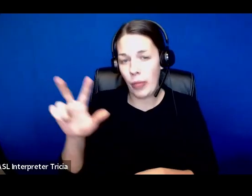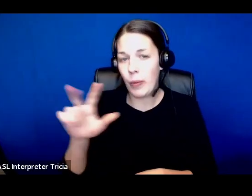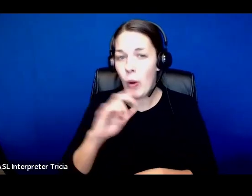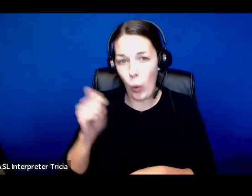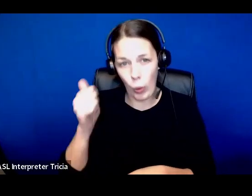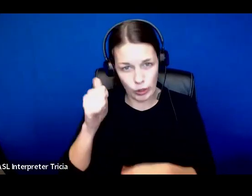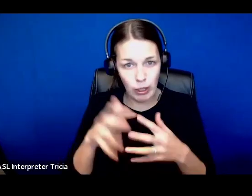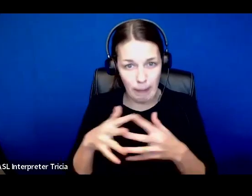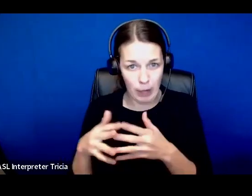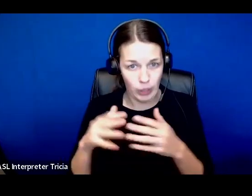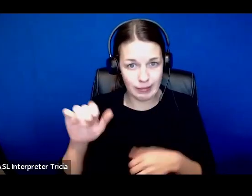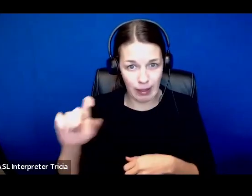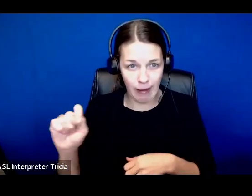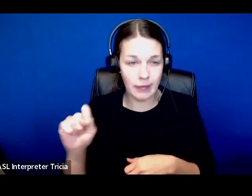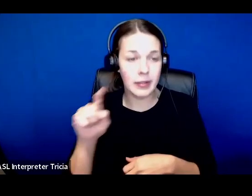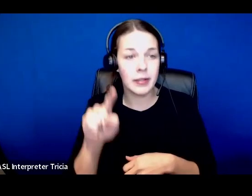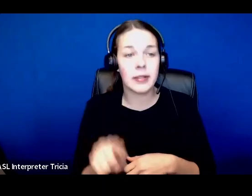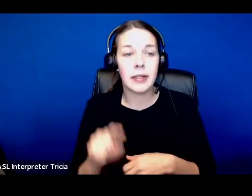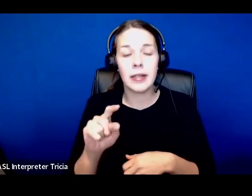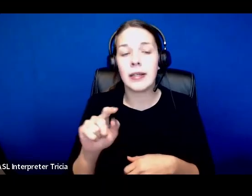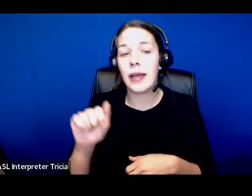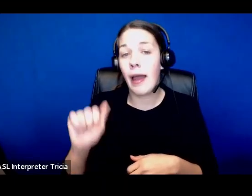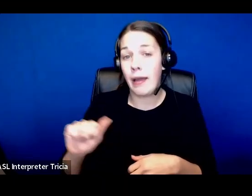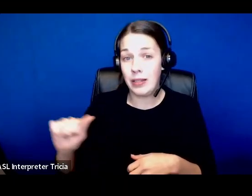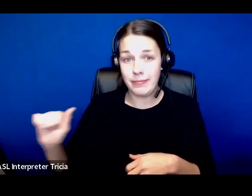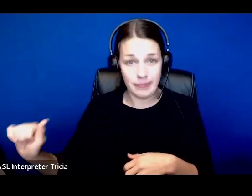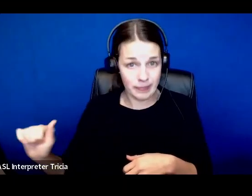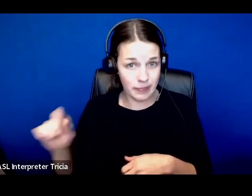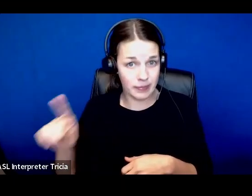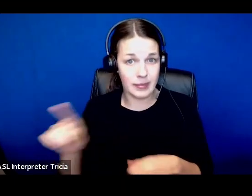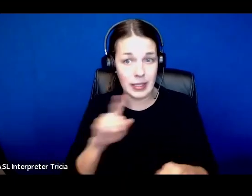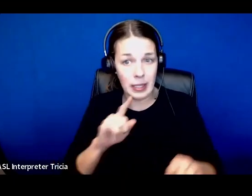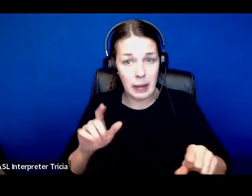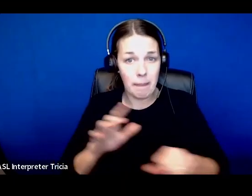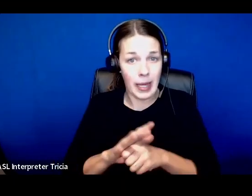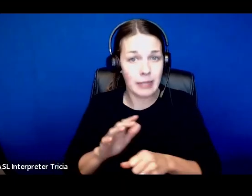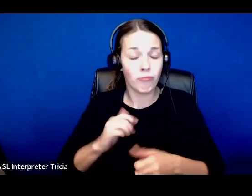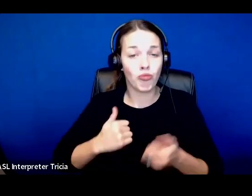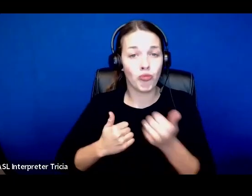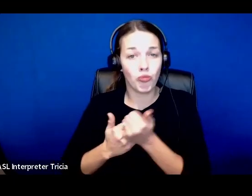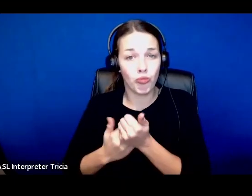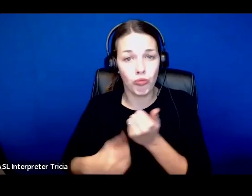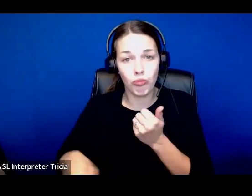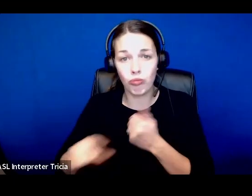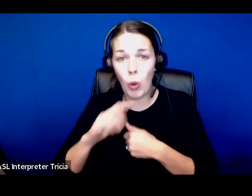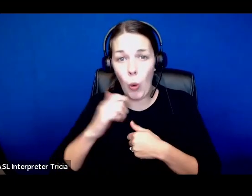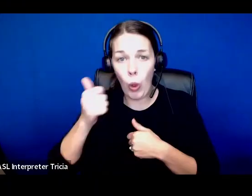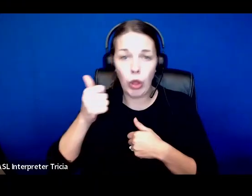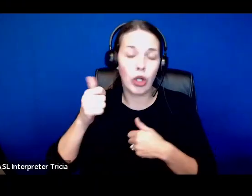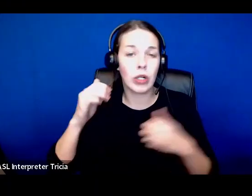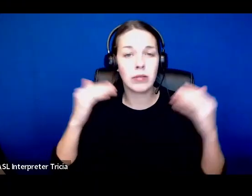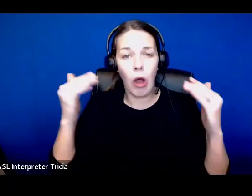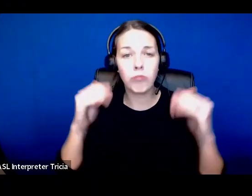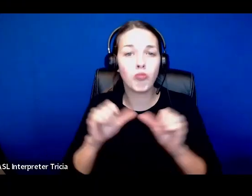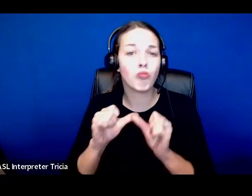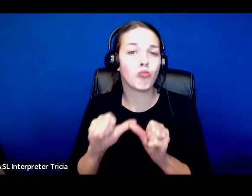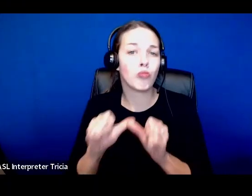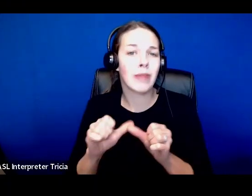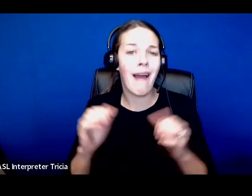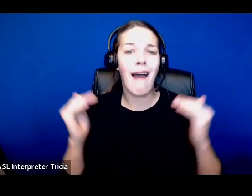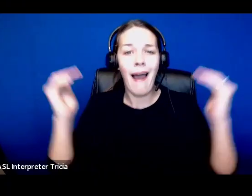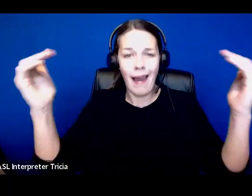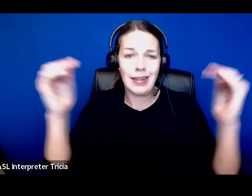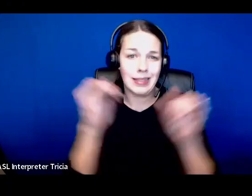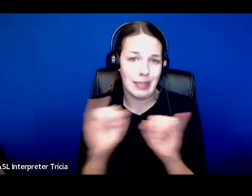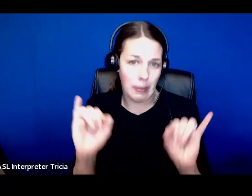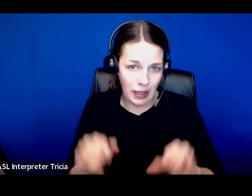Americans Act. The Arrowhead Area Agency on Aging is committed to helping older adults maintain their highest level of independence. Area